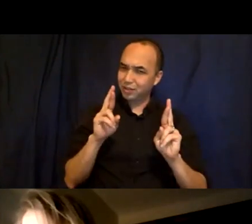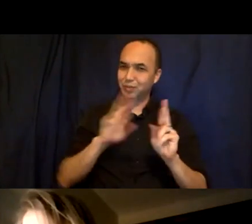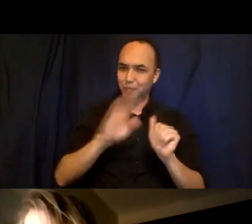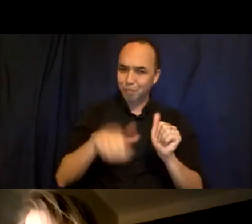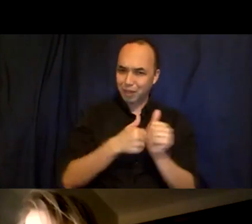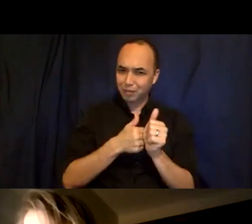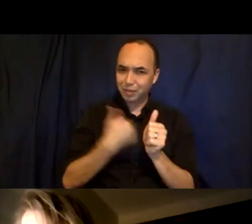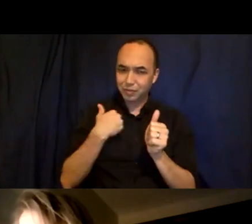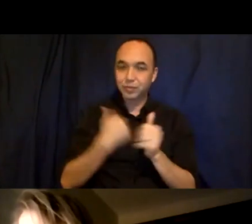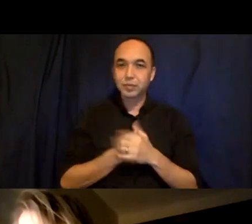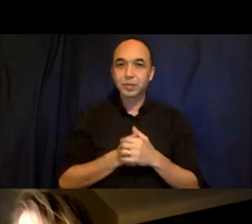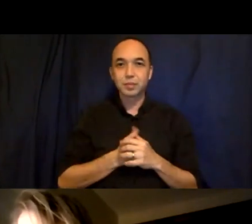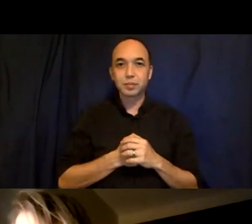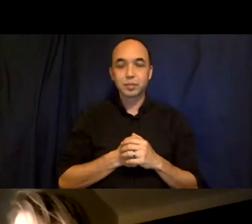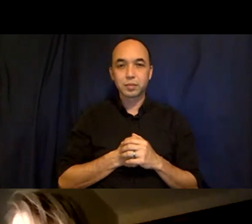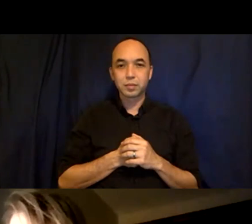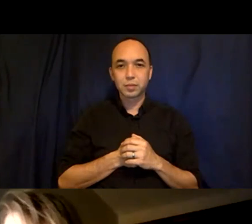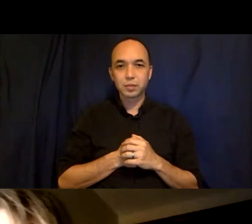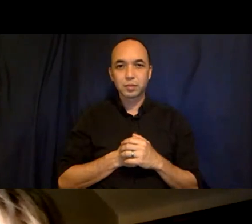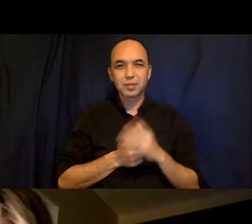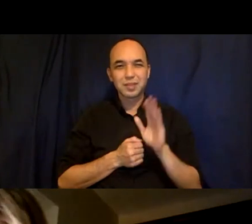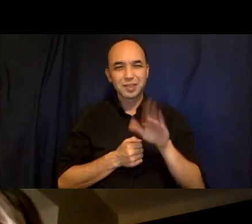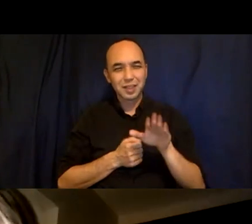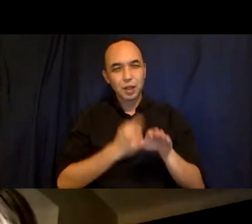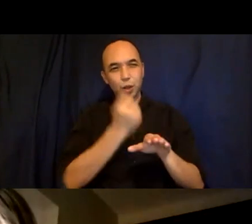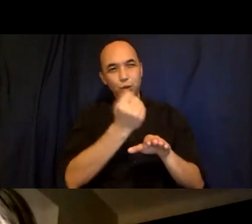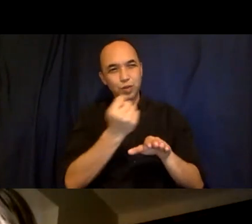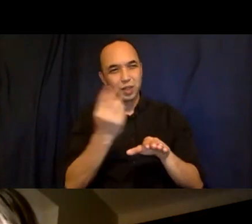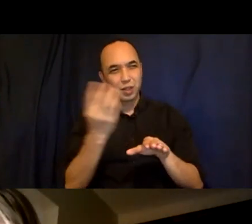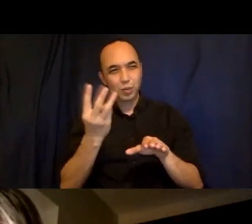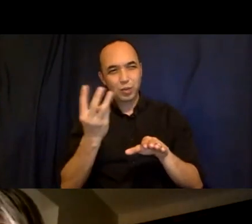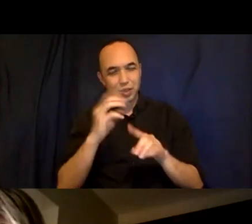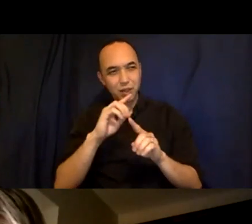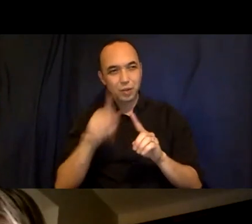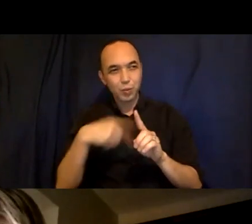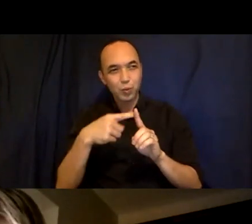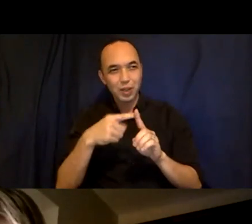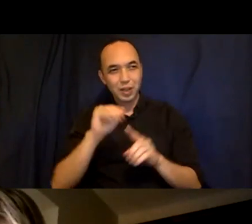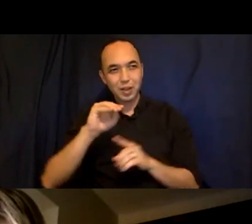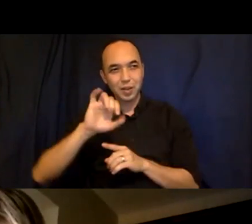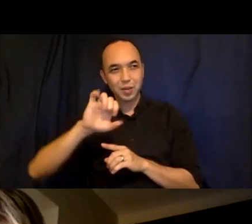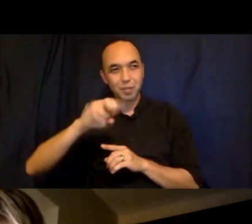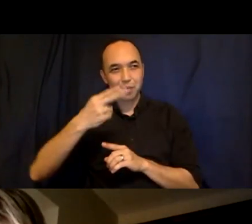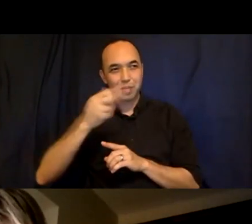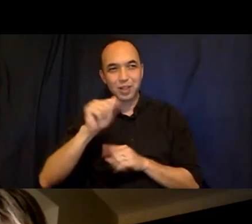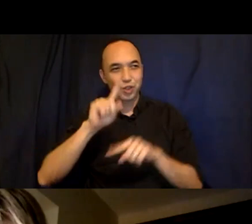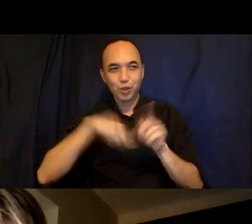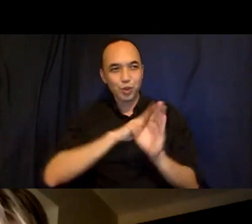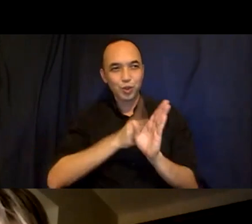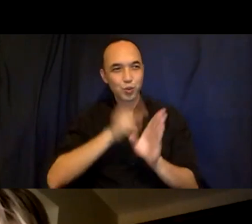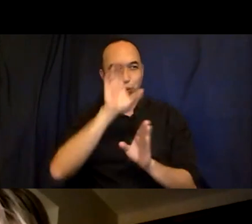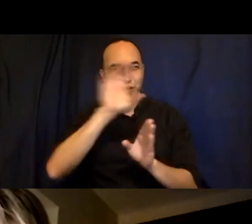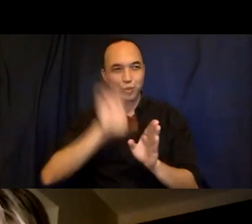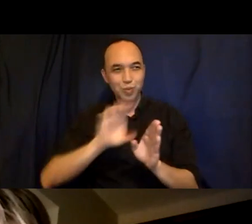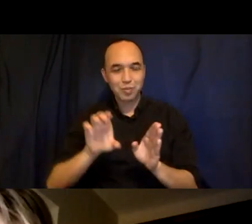Compared to what was it, a Tuesday or Wednesday when Misha, we could not get him on the Zoom? Yeah, so Misha called